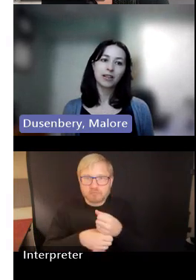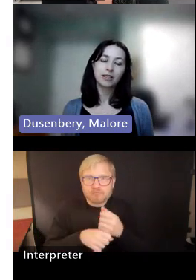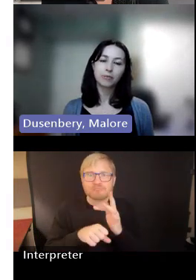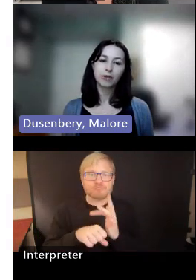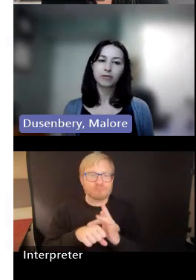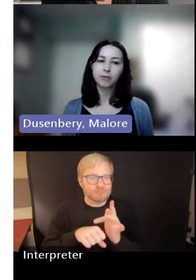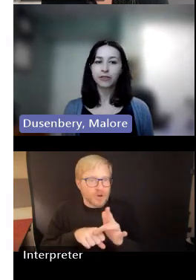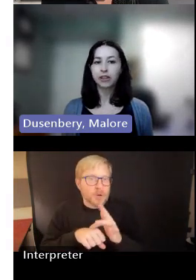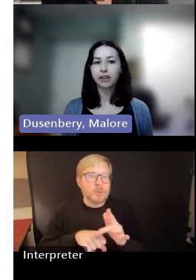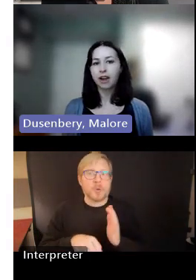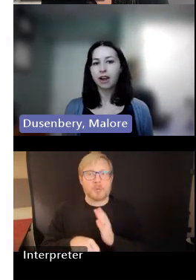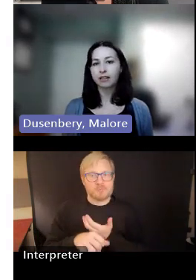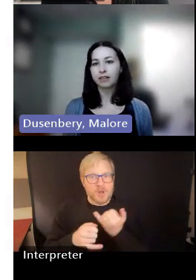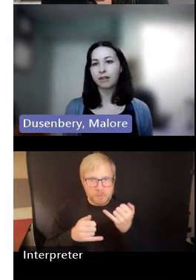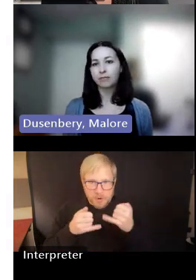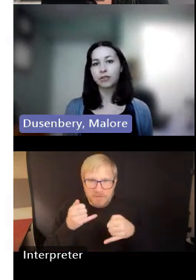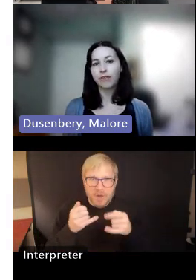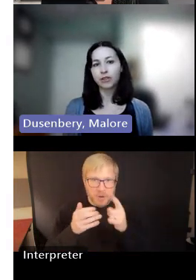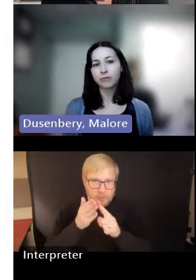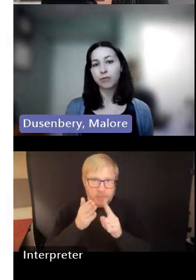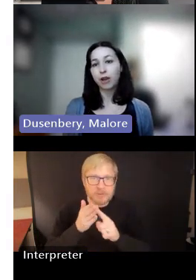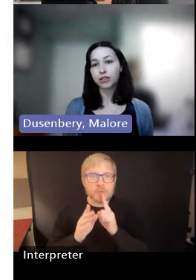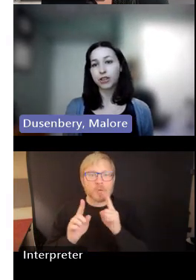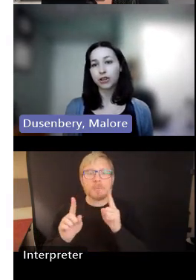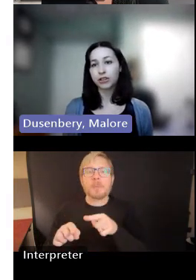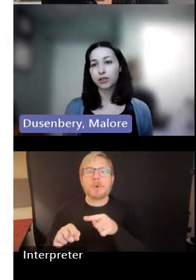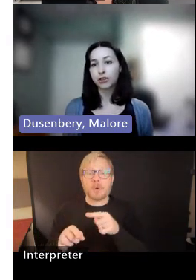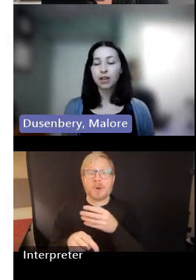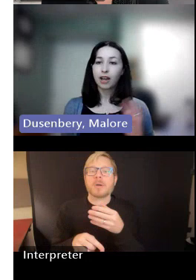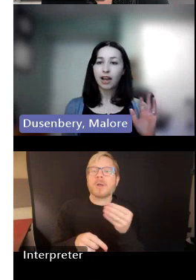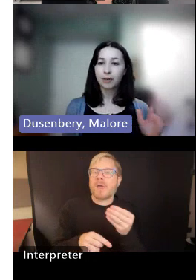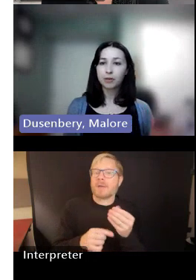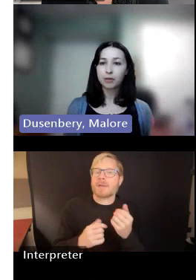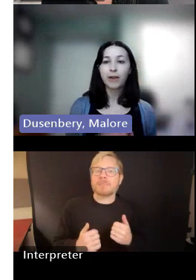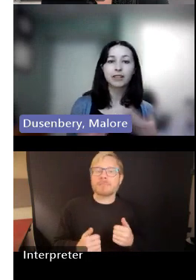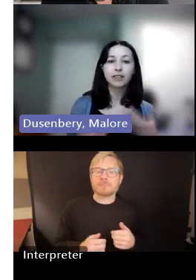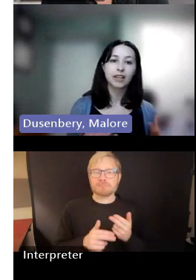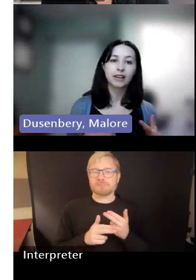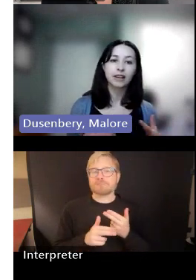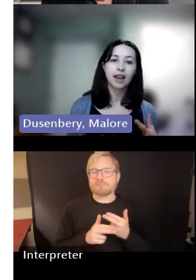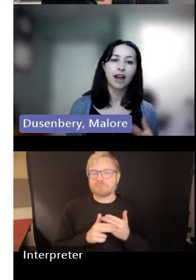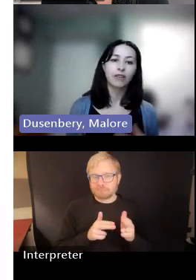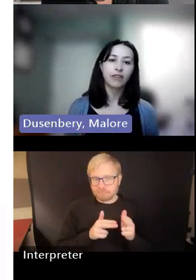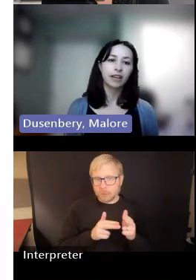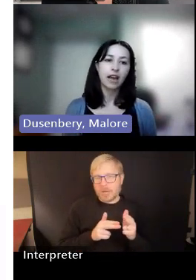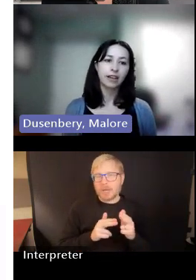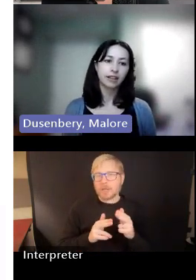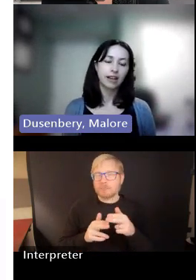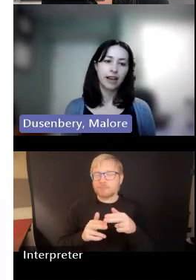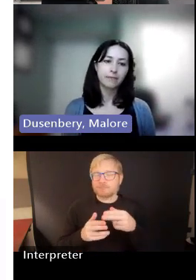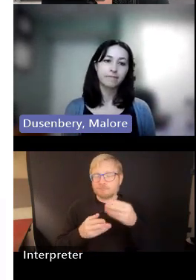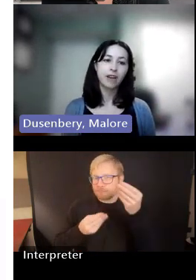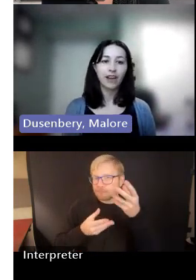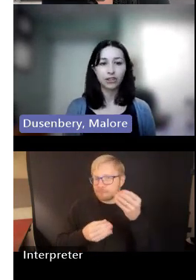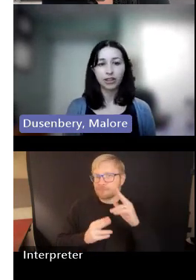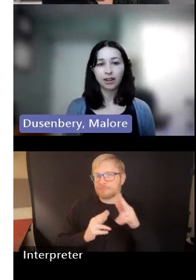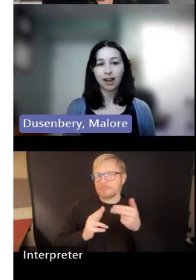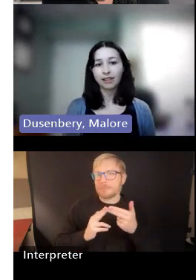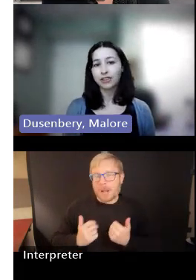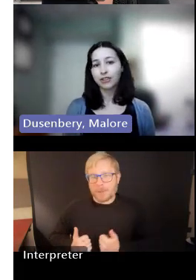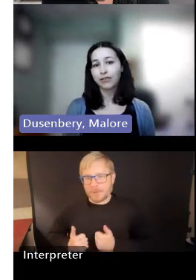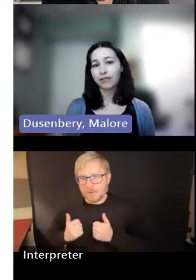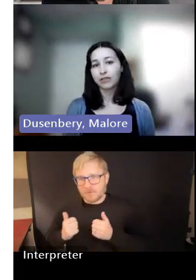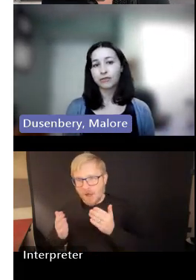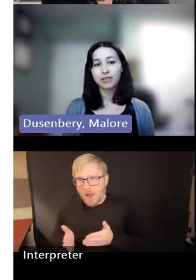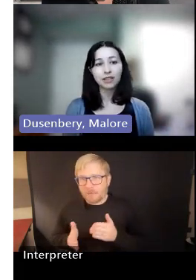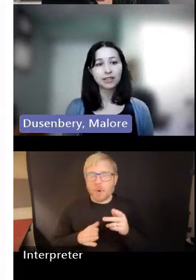as well as a brief specifically on survivors and practitioners' perspectives and how that they align, a fact sheet